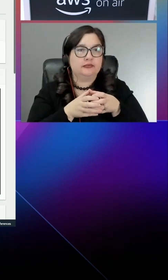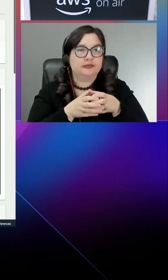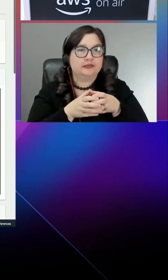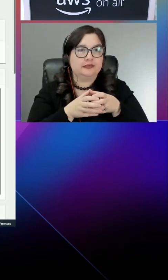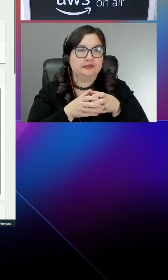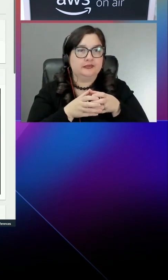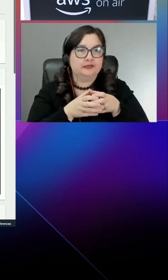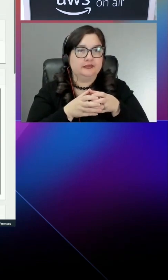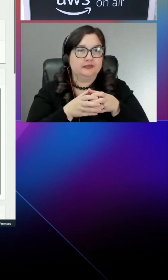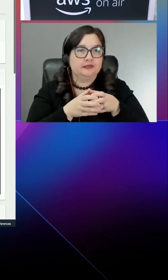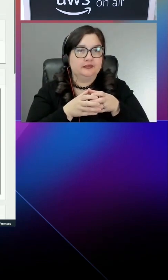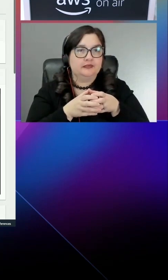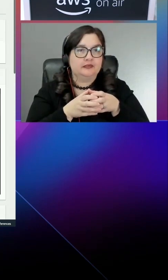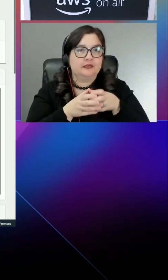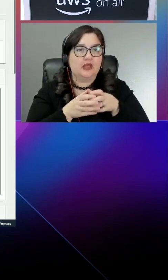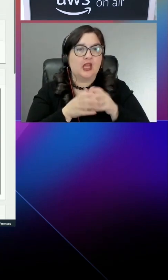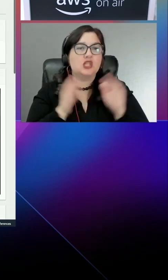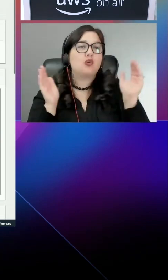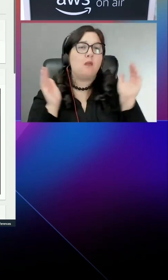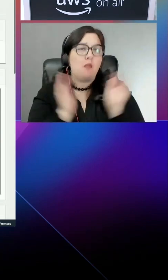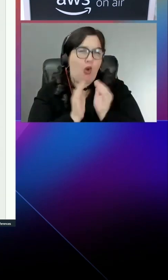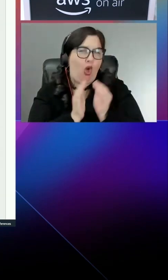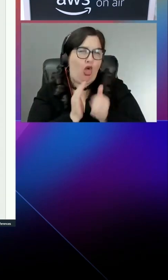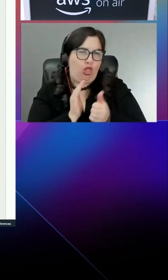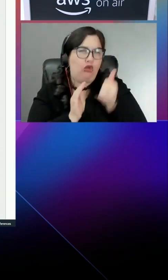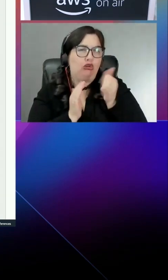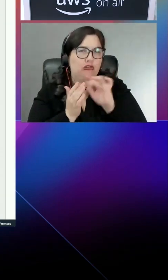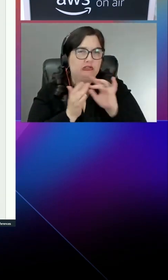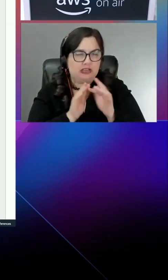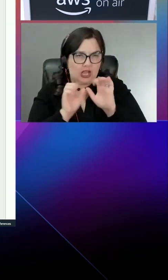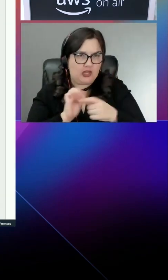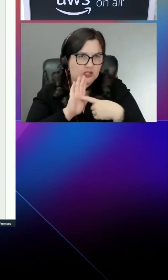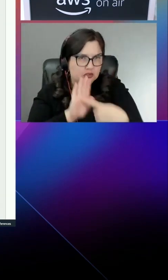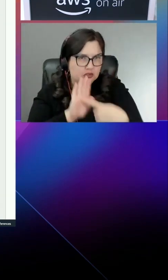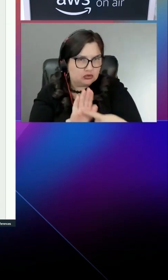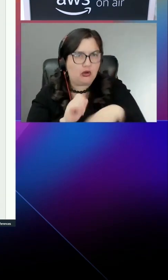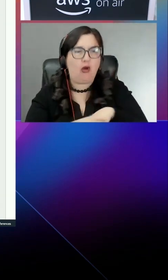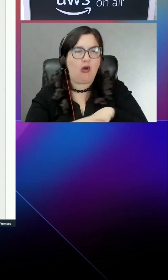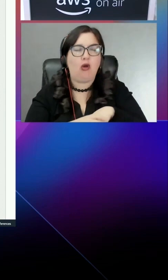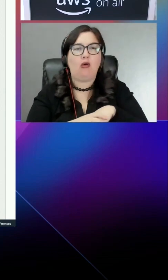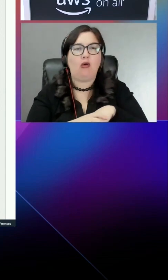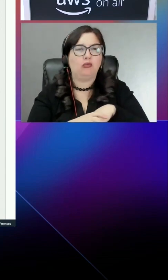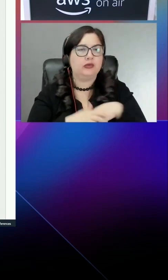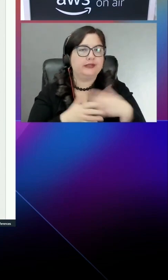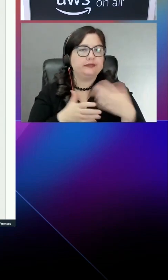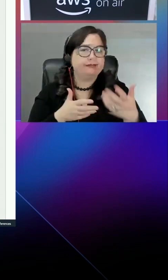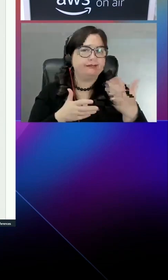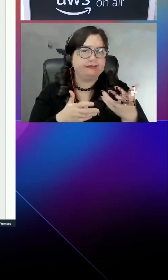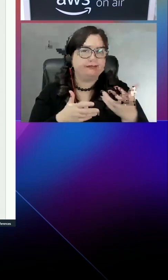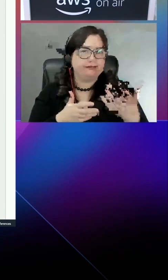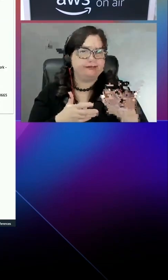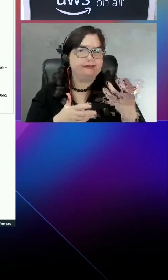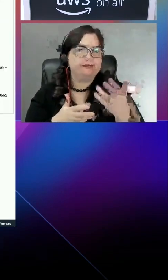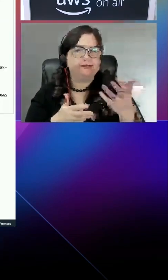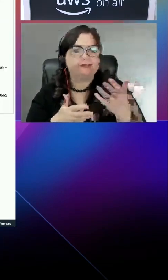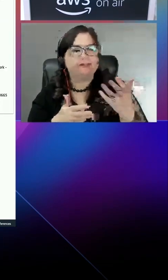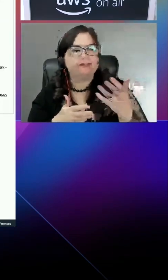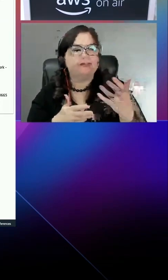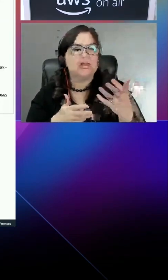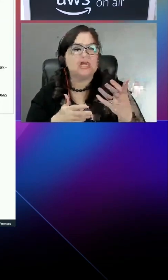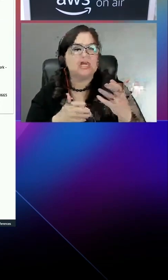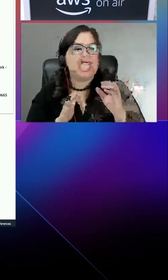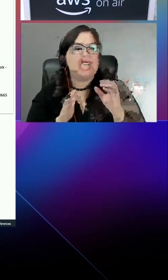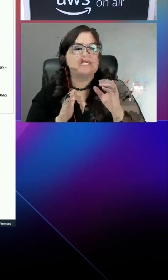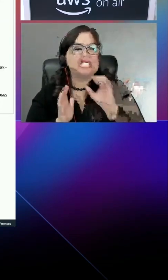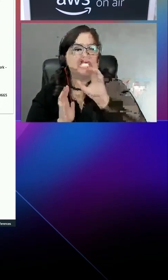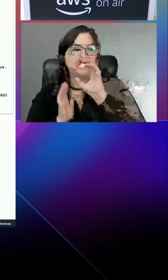So this is a smaller network. You know, I can show things like the topology tree that has, what we have here is segments. So segments are